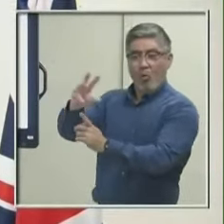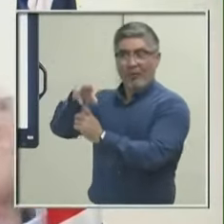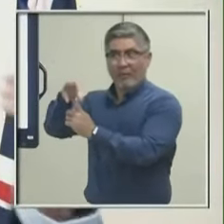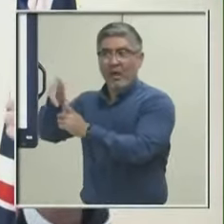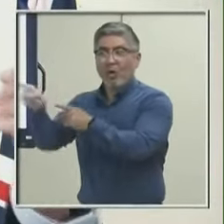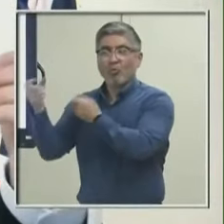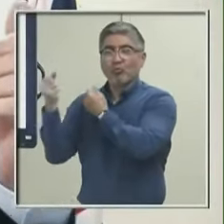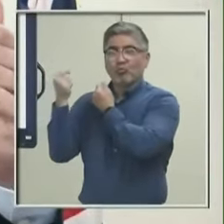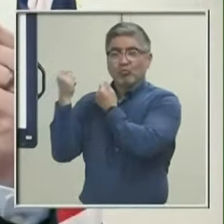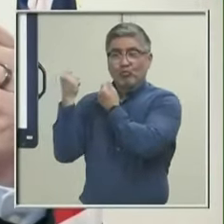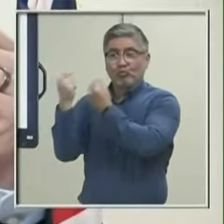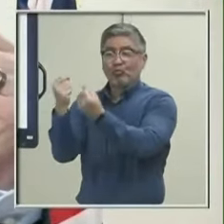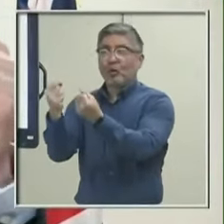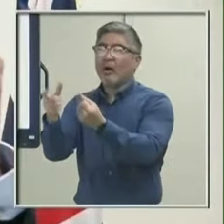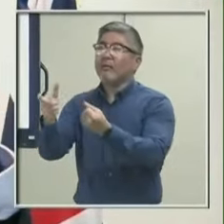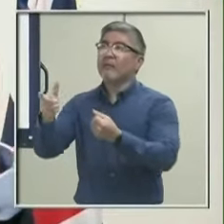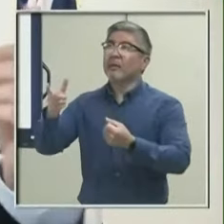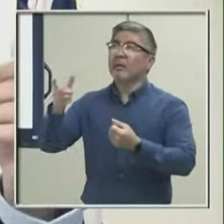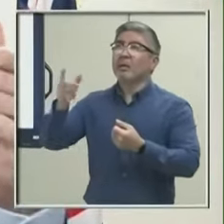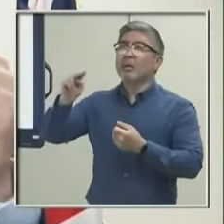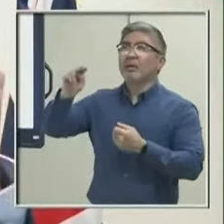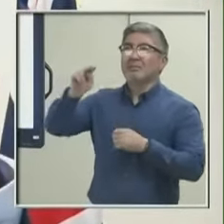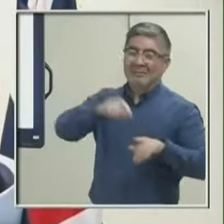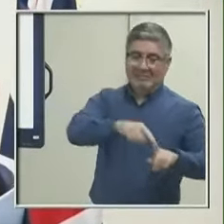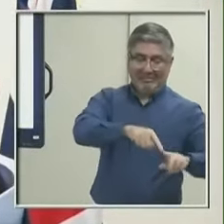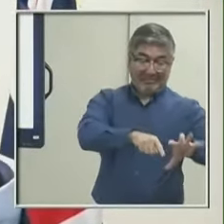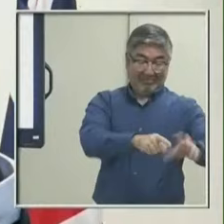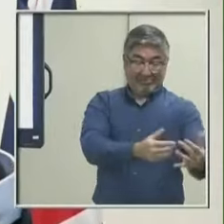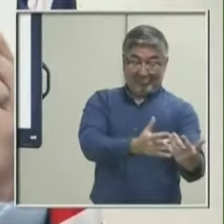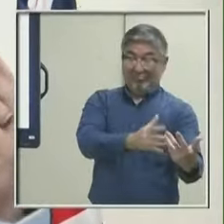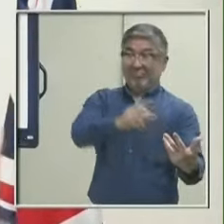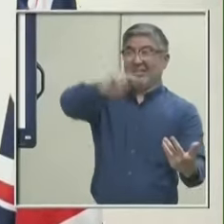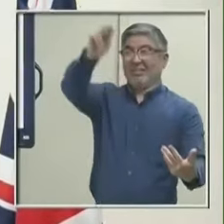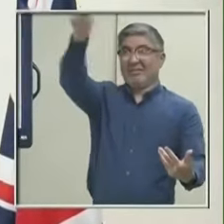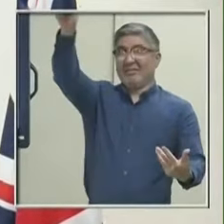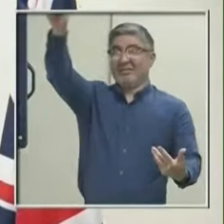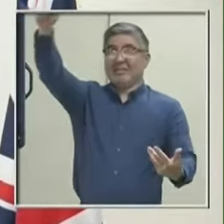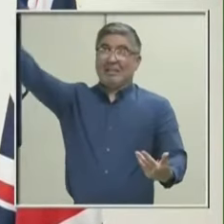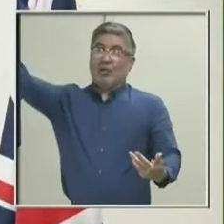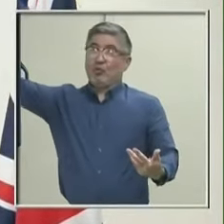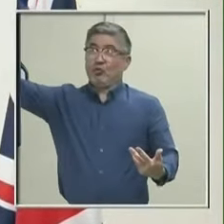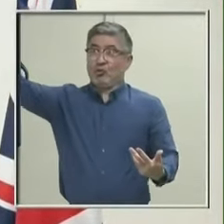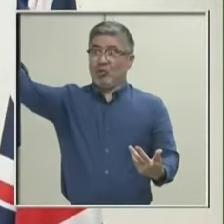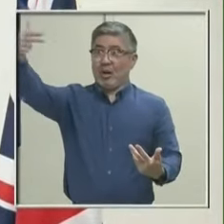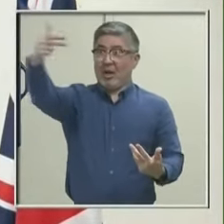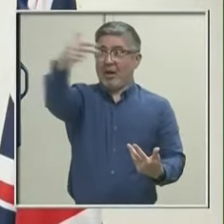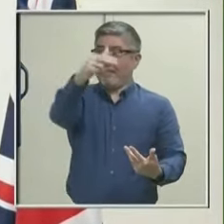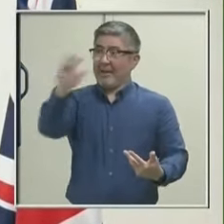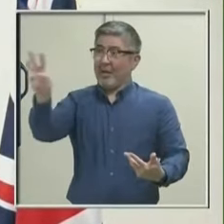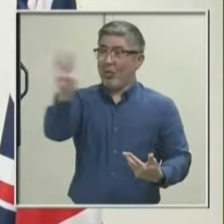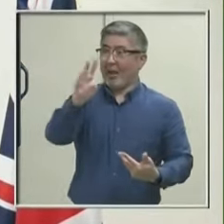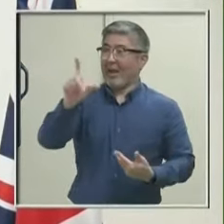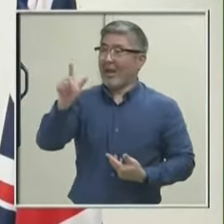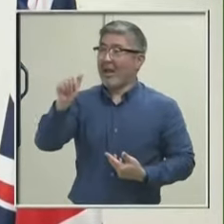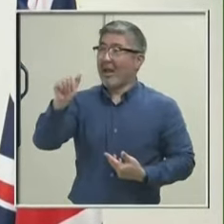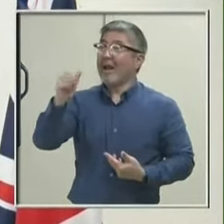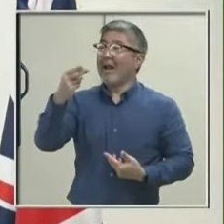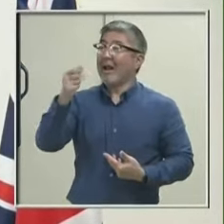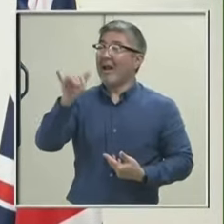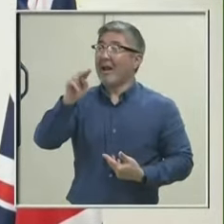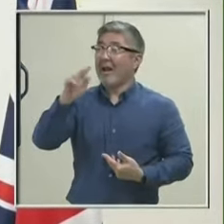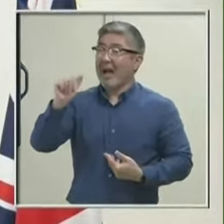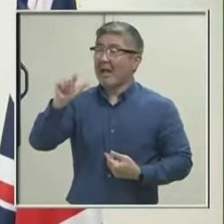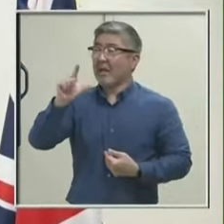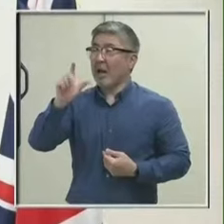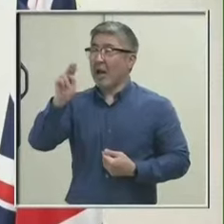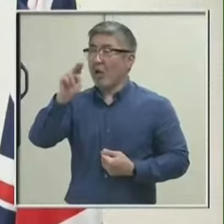from north of the area. So they were driving west on Lahaina Luna Road. And we have a